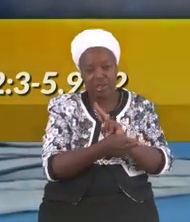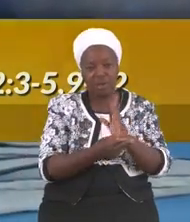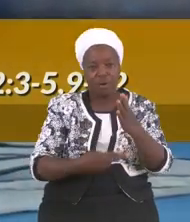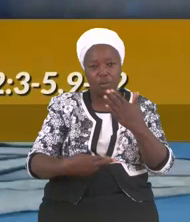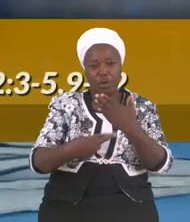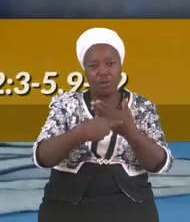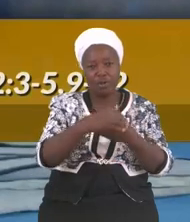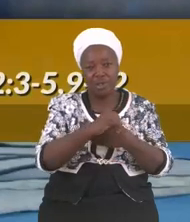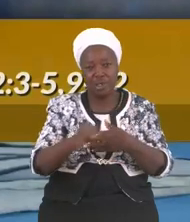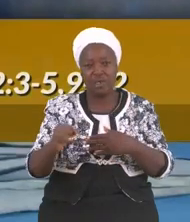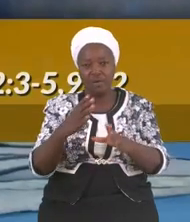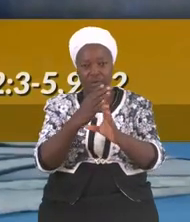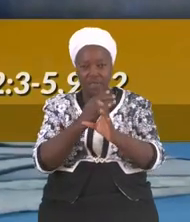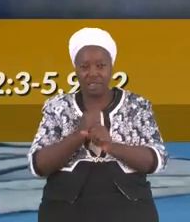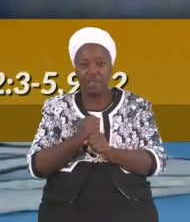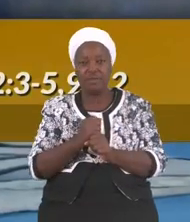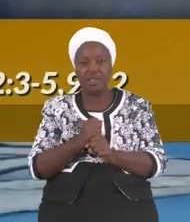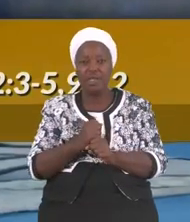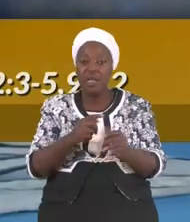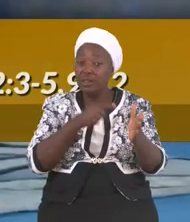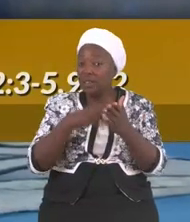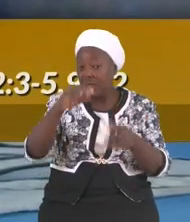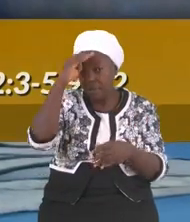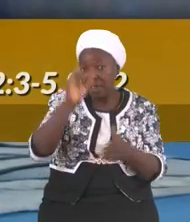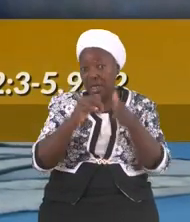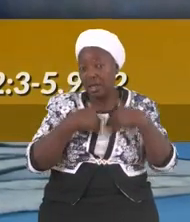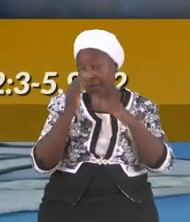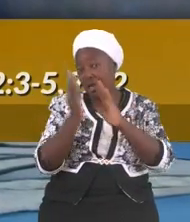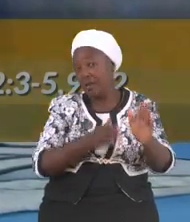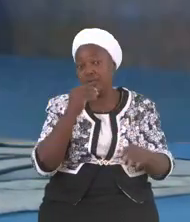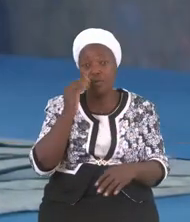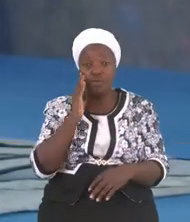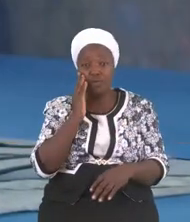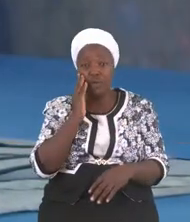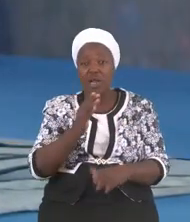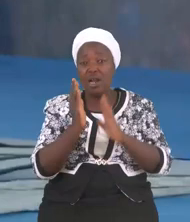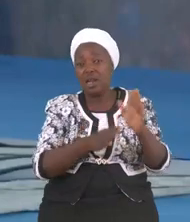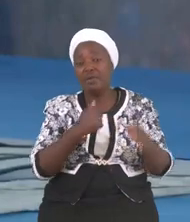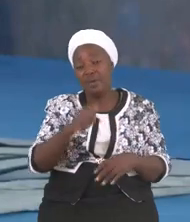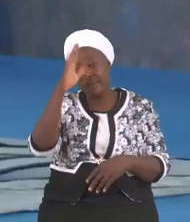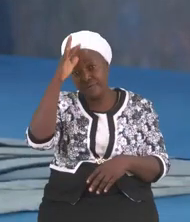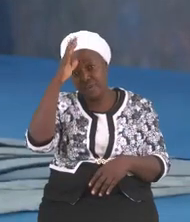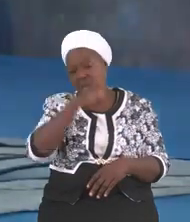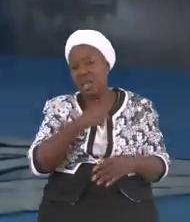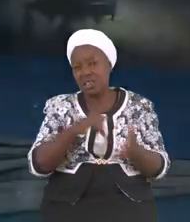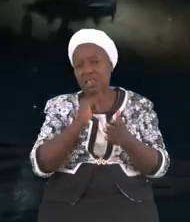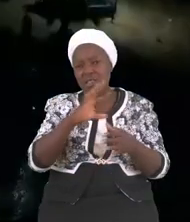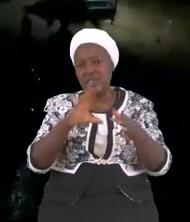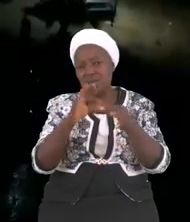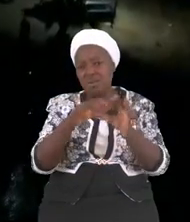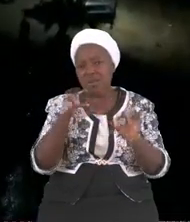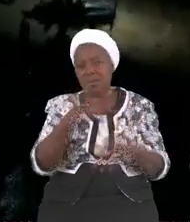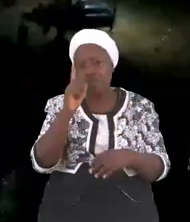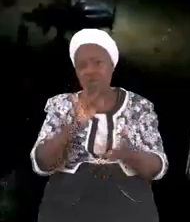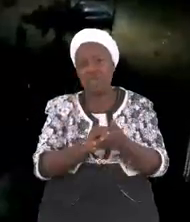the man who had left home, who had left the father. And it's the story of the one who has gone